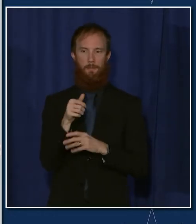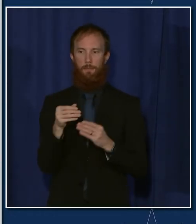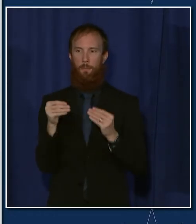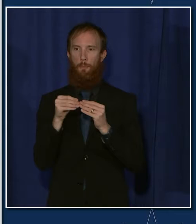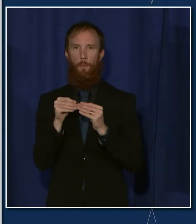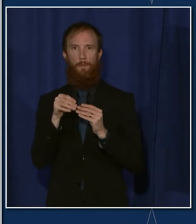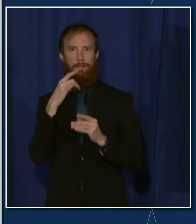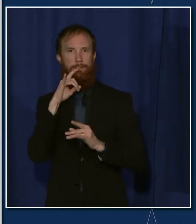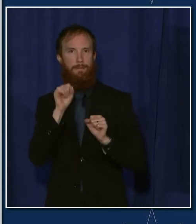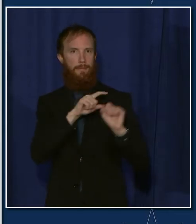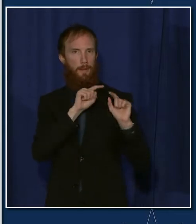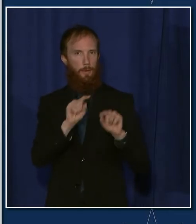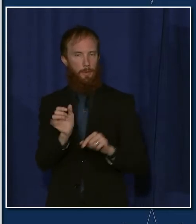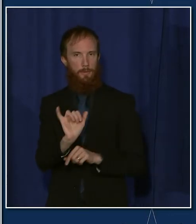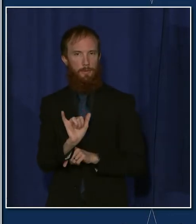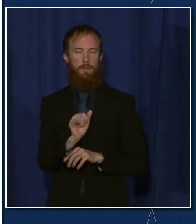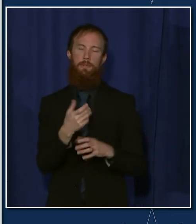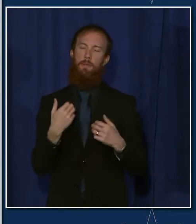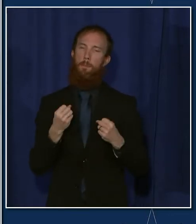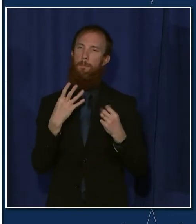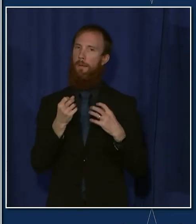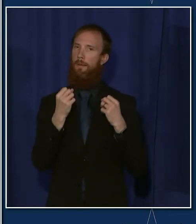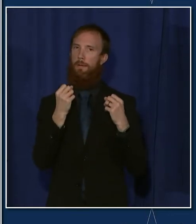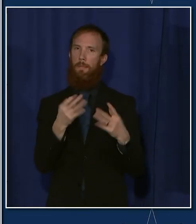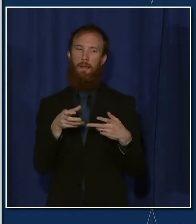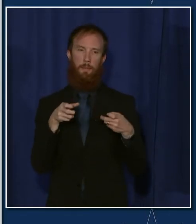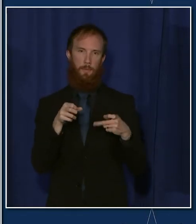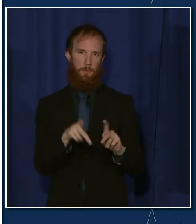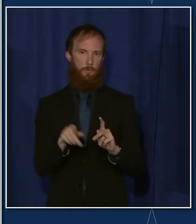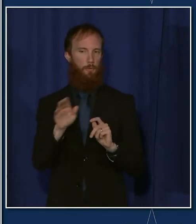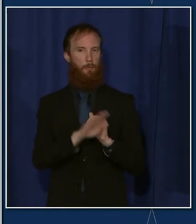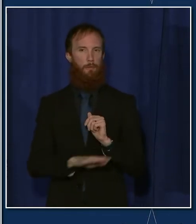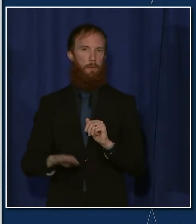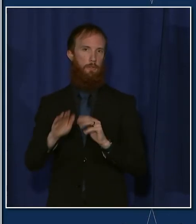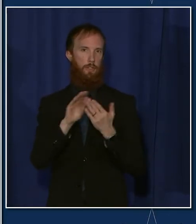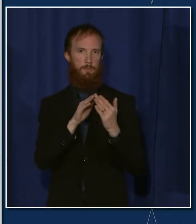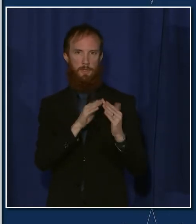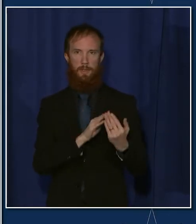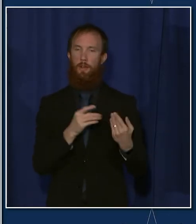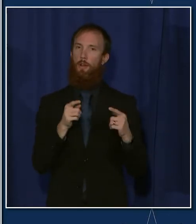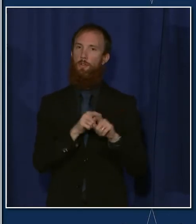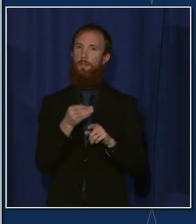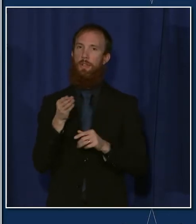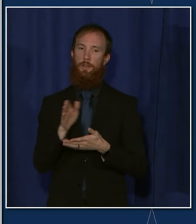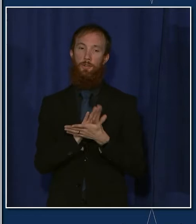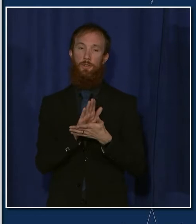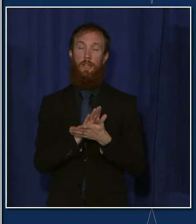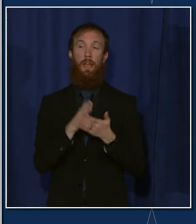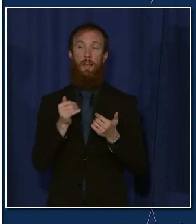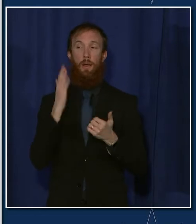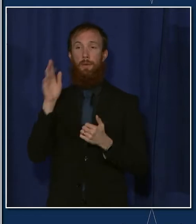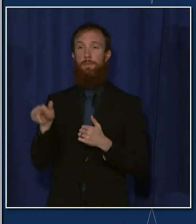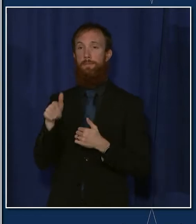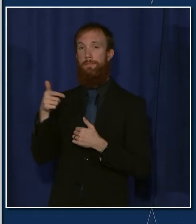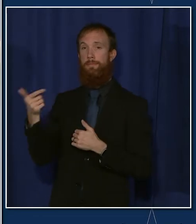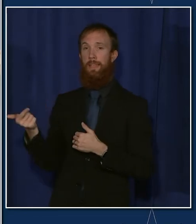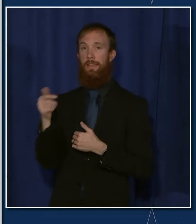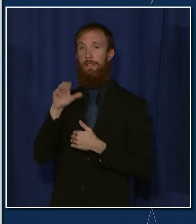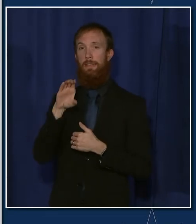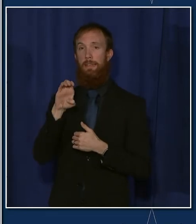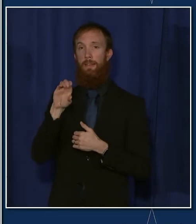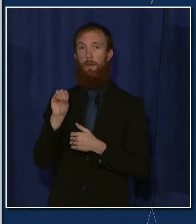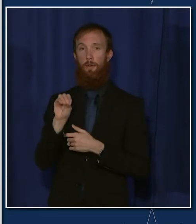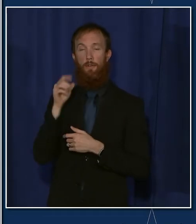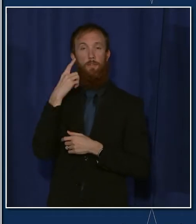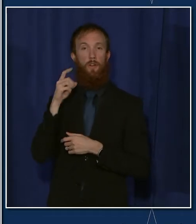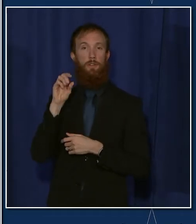But there are lots and lots of opportunities, including in the community and at schools. And with that, I'm very pleased to hand it over to CEO